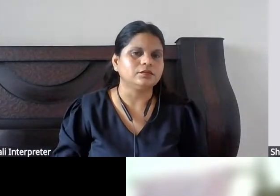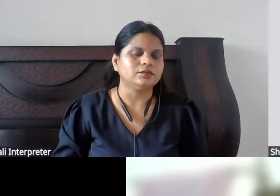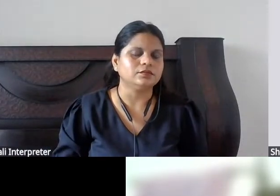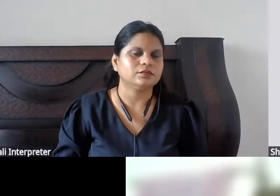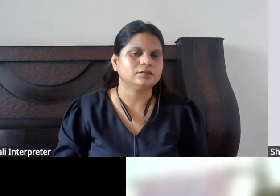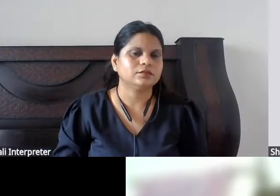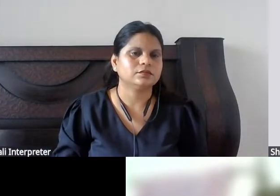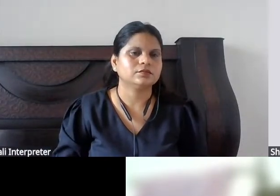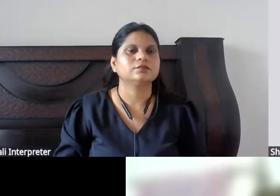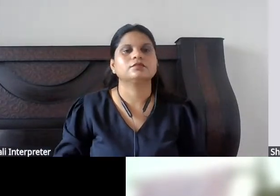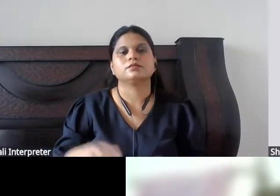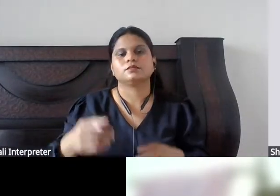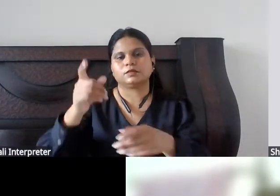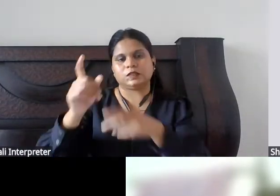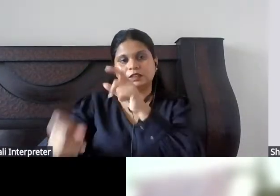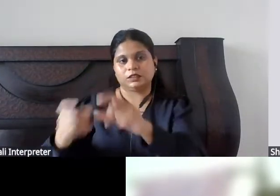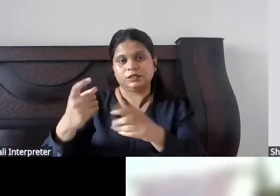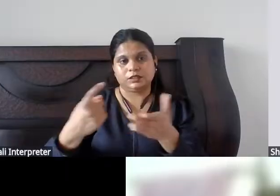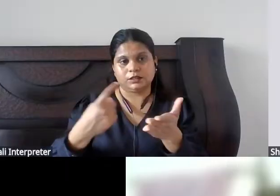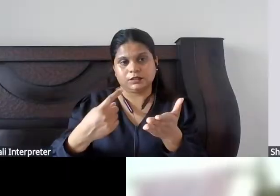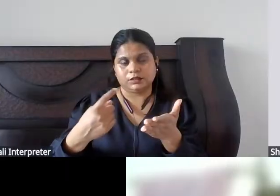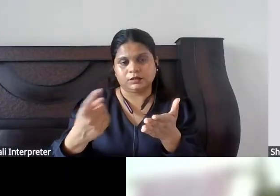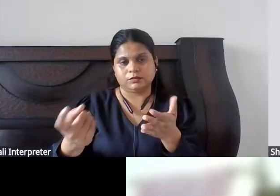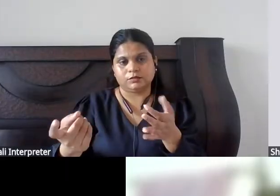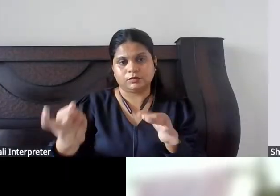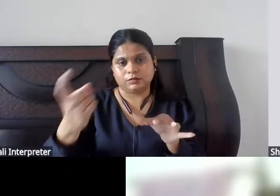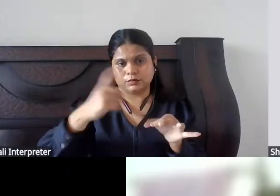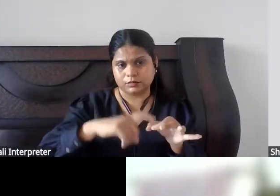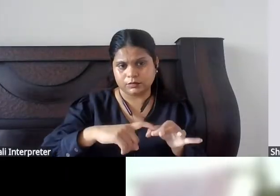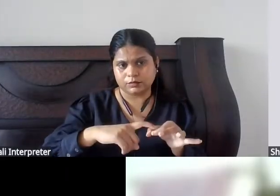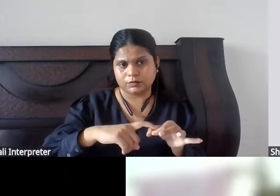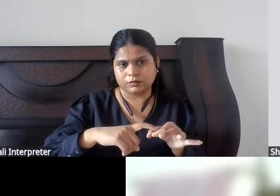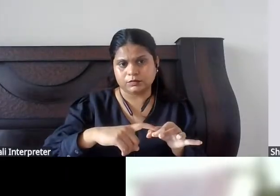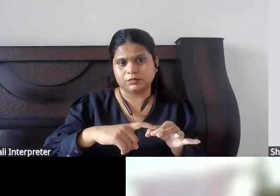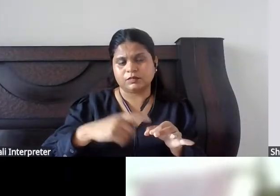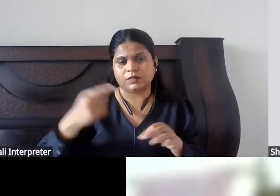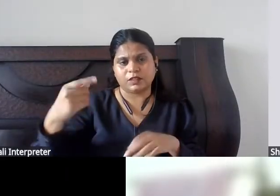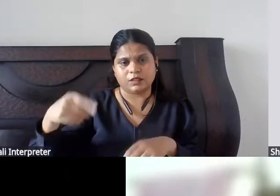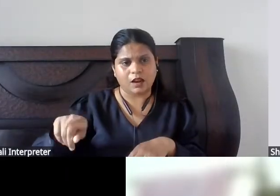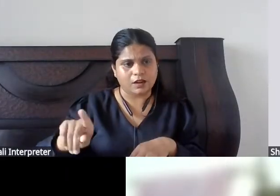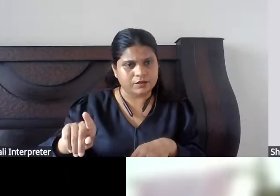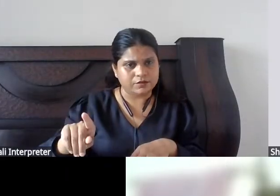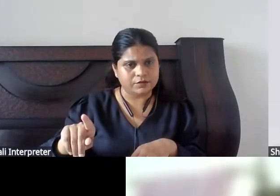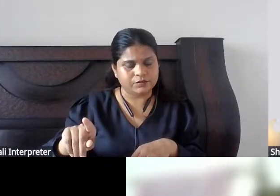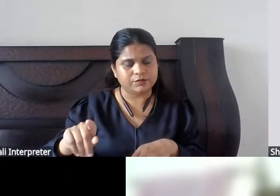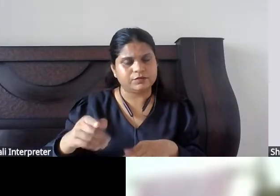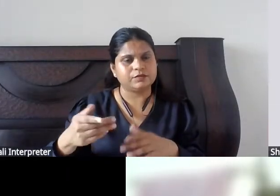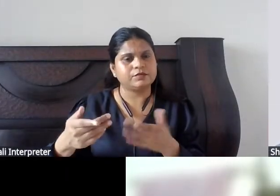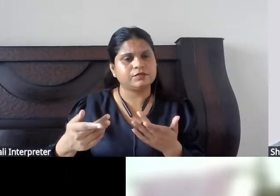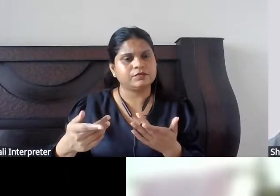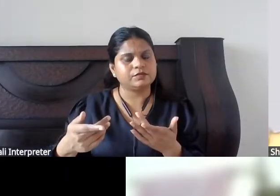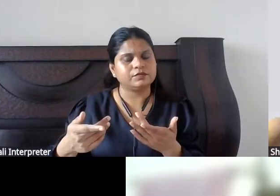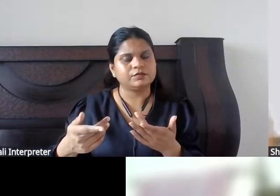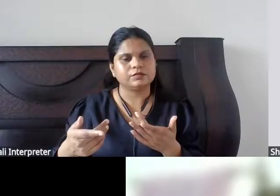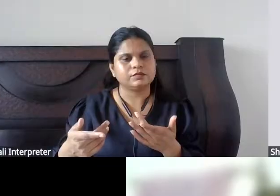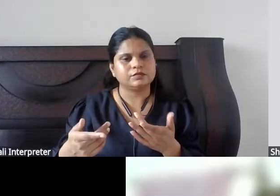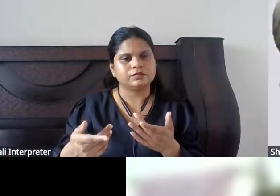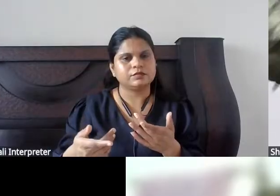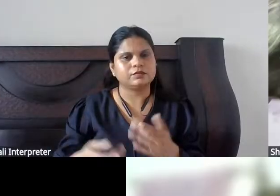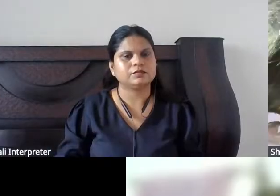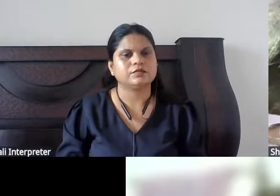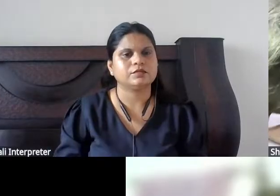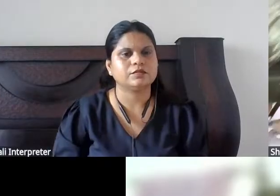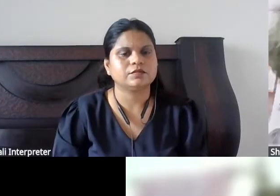enroll, or I could hear a term called self enumeration. Can somebody shed some light there?